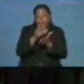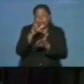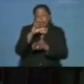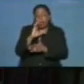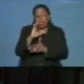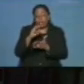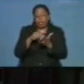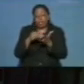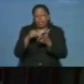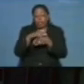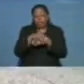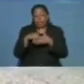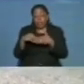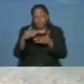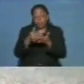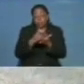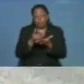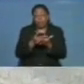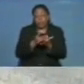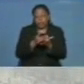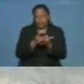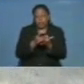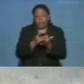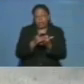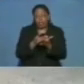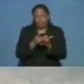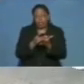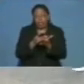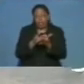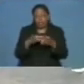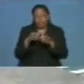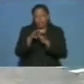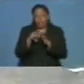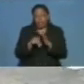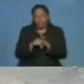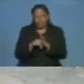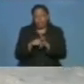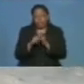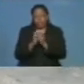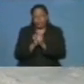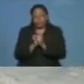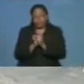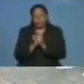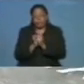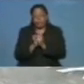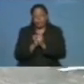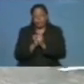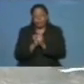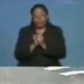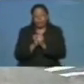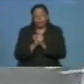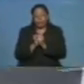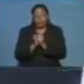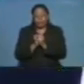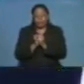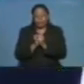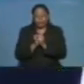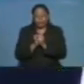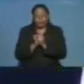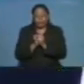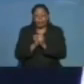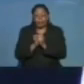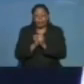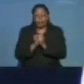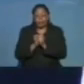in contribution payments. In the meantime, it sought to make compliance easier. We have recruited